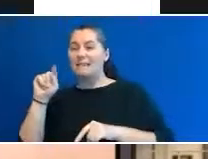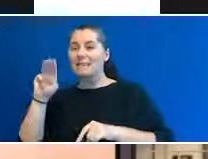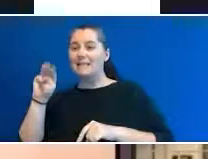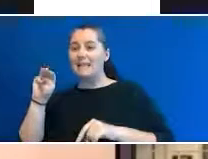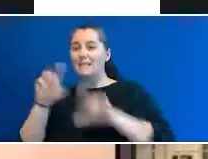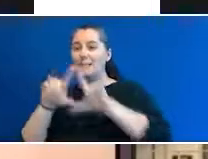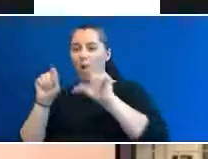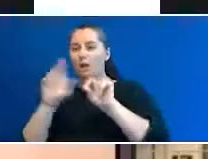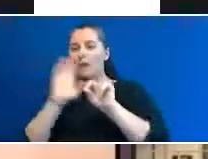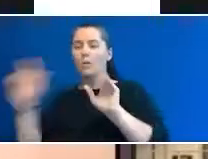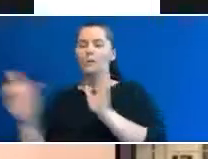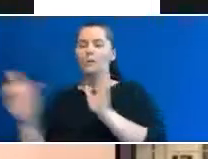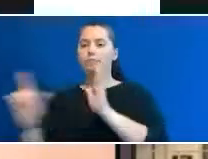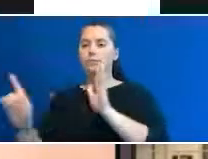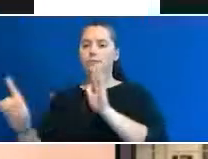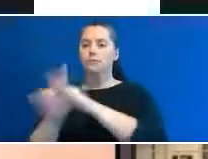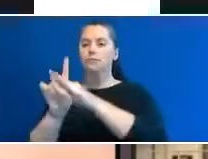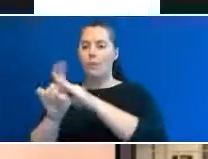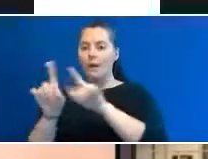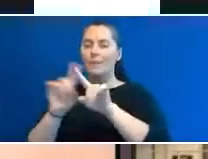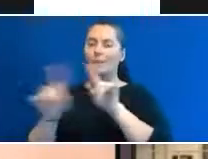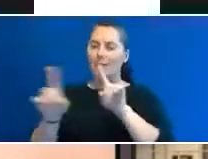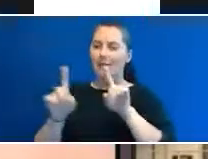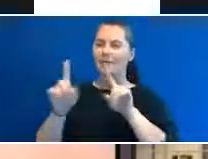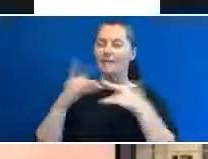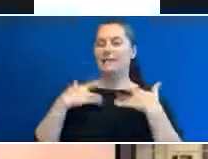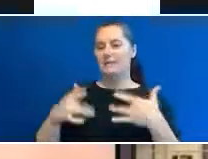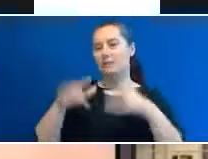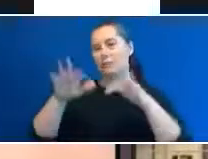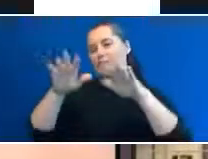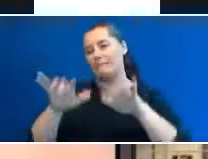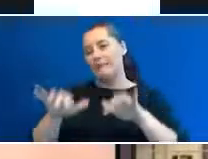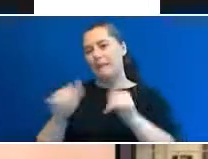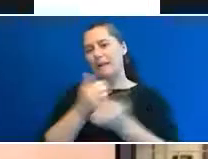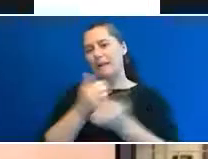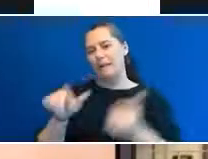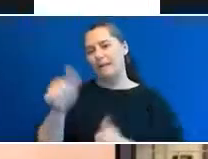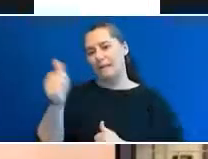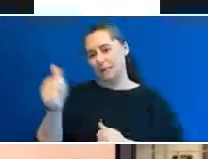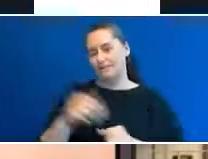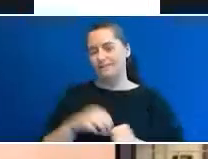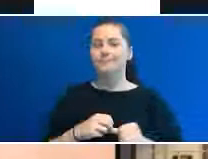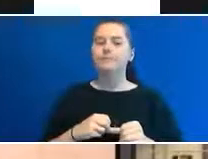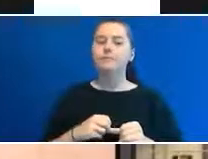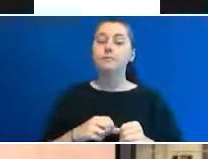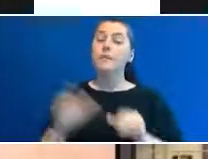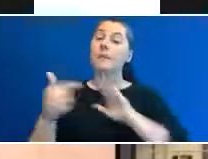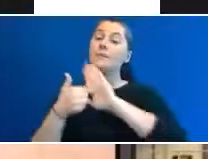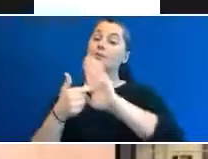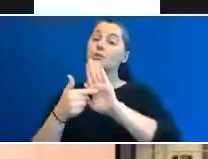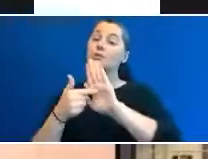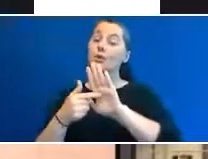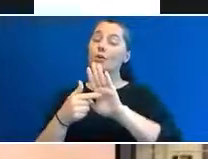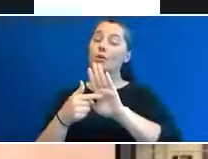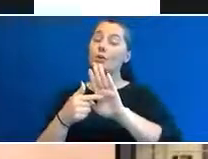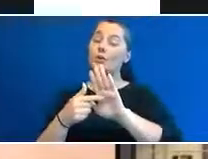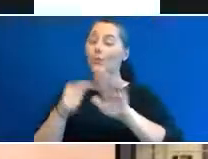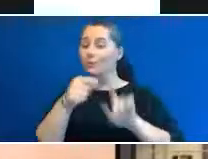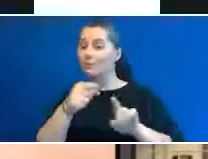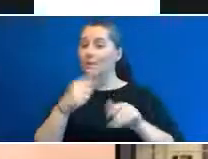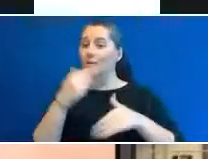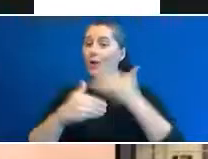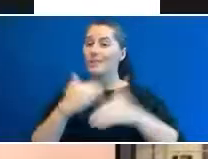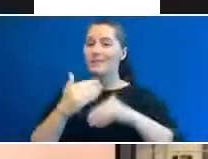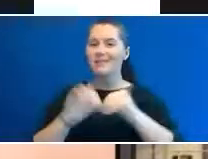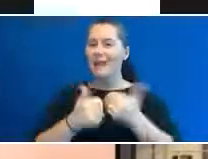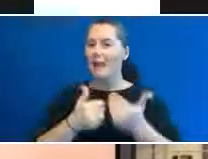from their bank account. Okay, so we're going to show you this automated process of how you won't have to do that